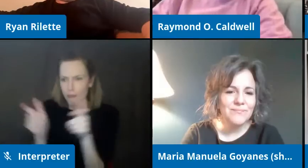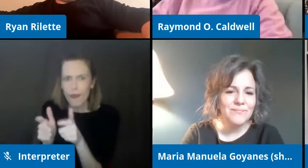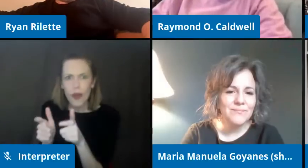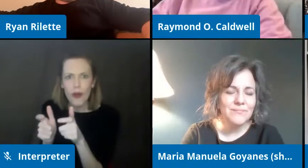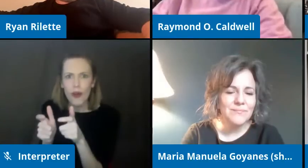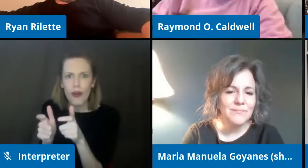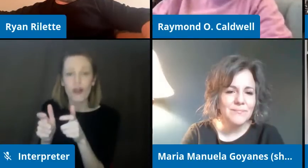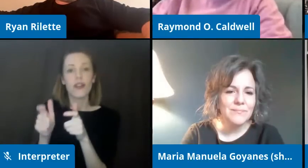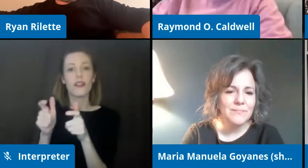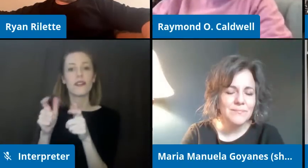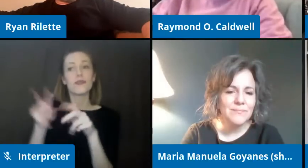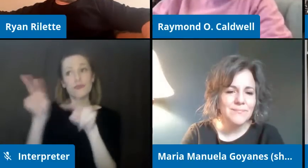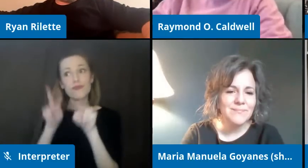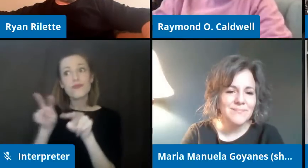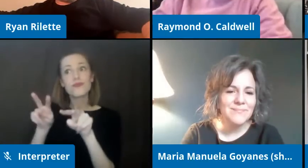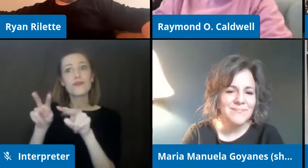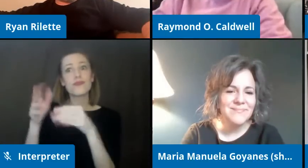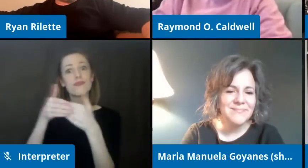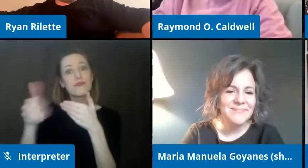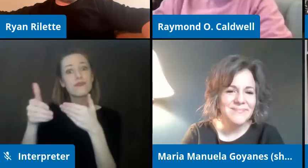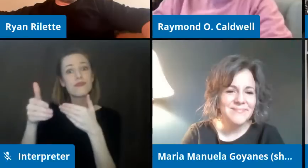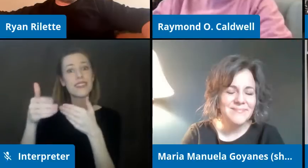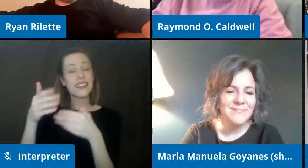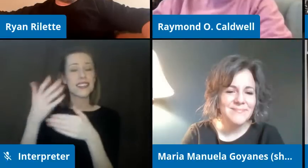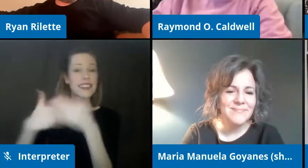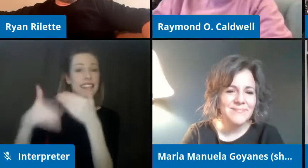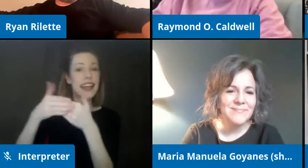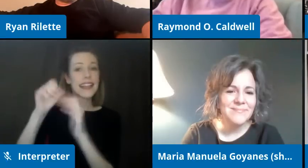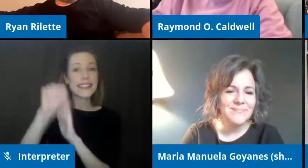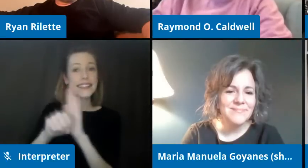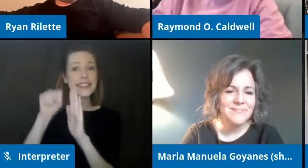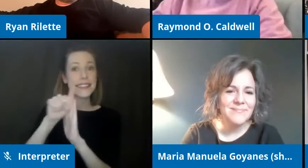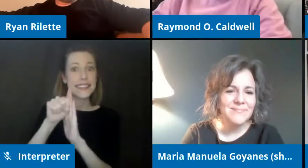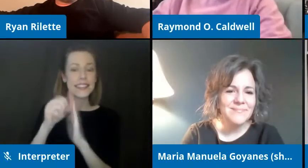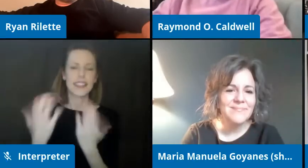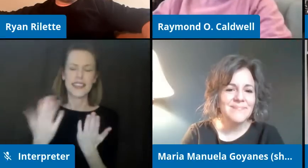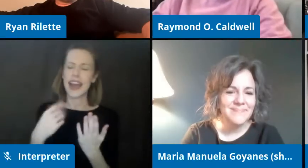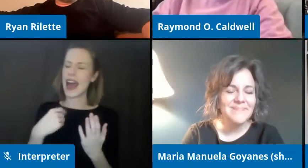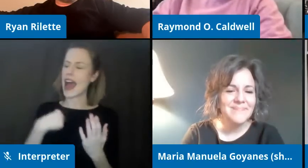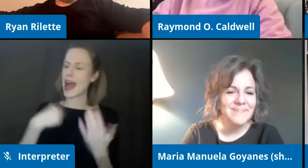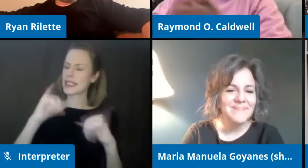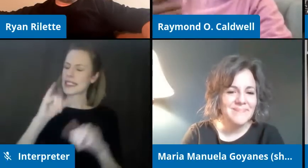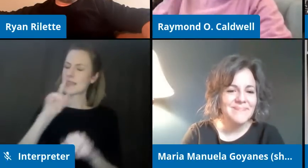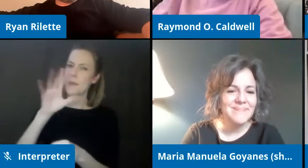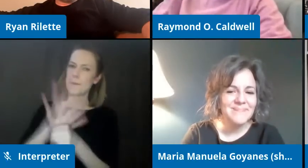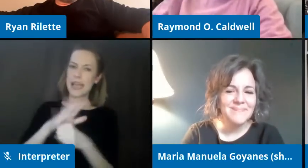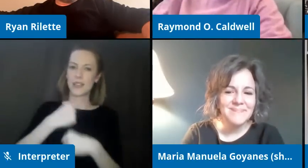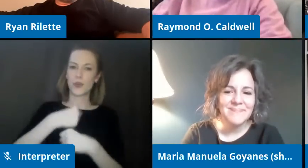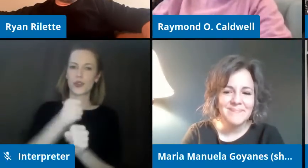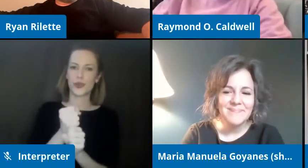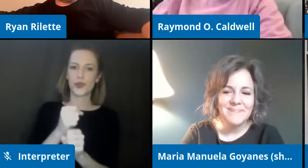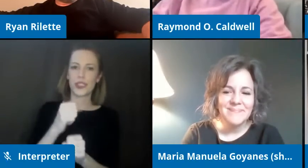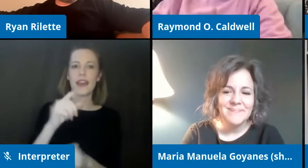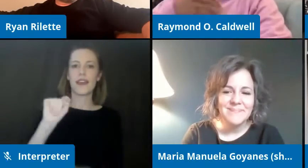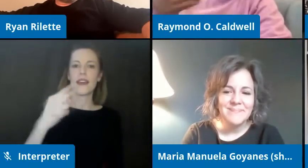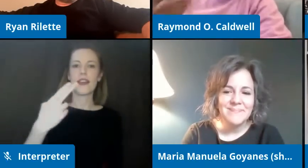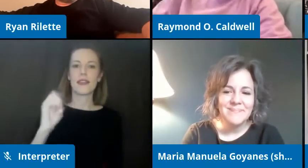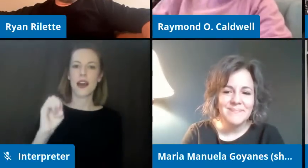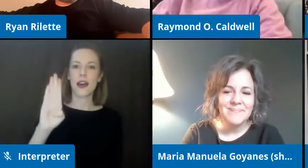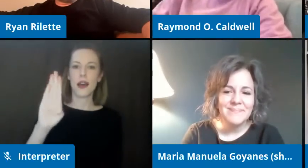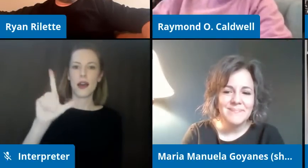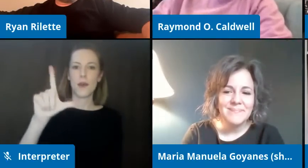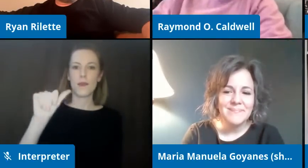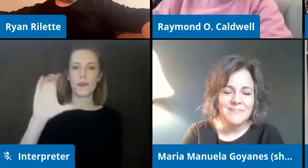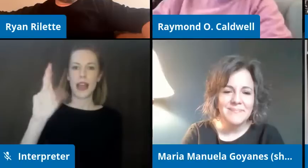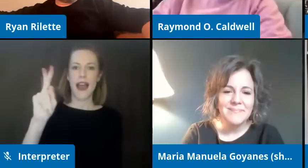are. I'm excited to say that we are committed to still producing The Blackest Battle. So The Blackest Battle will be in our new season, but we're also